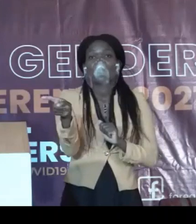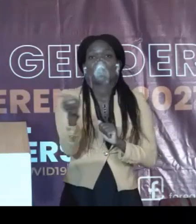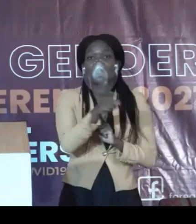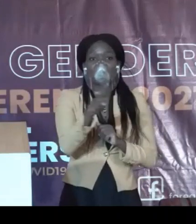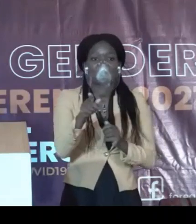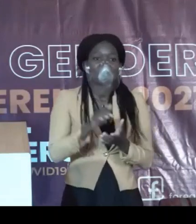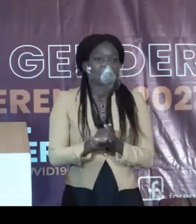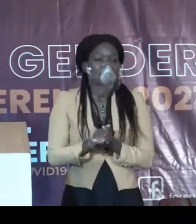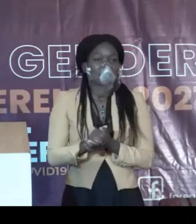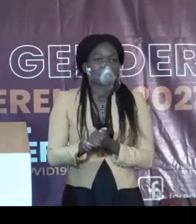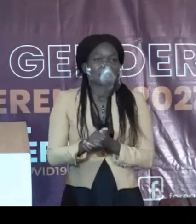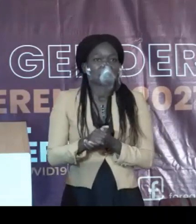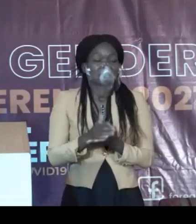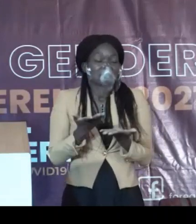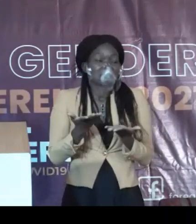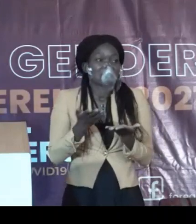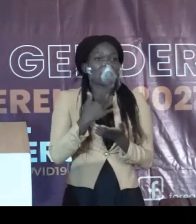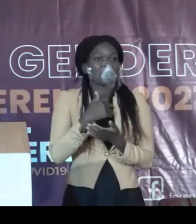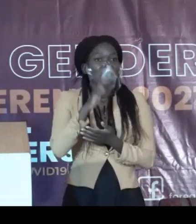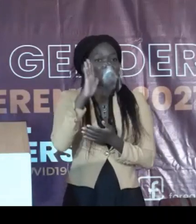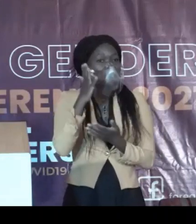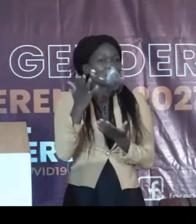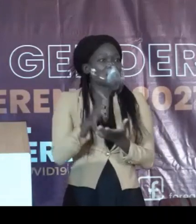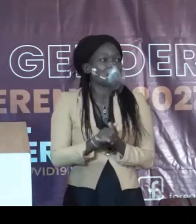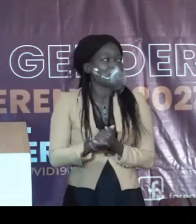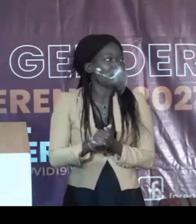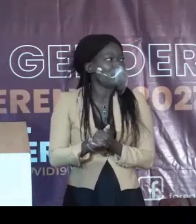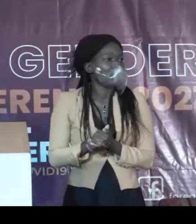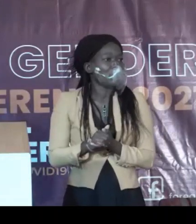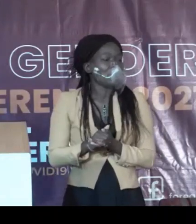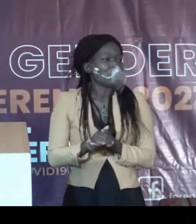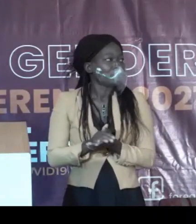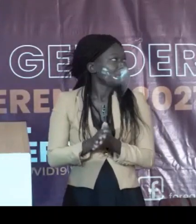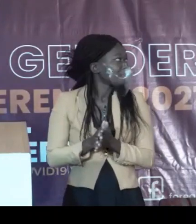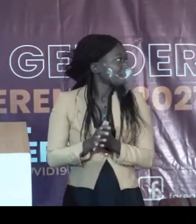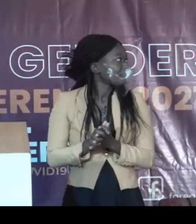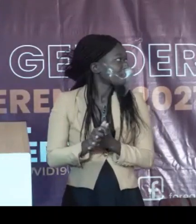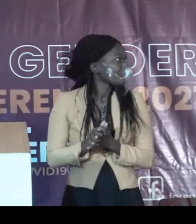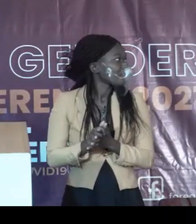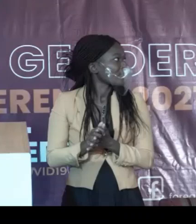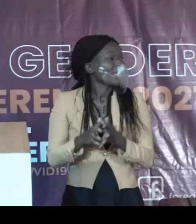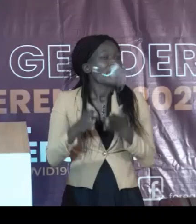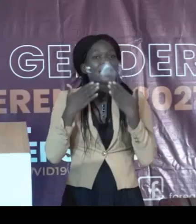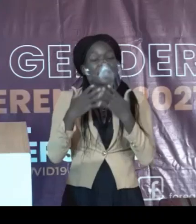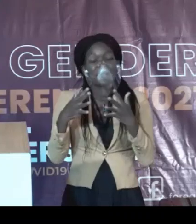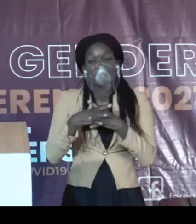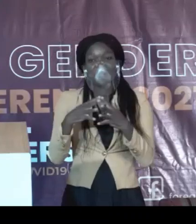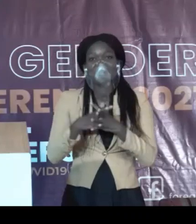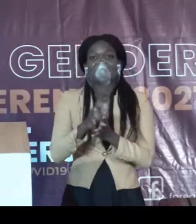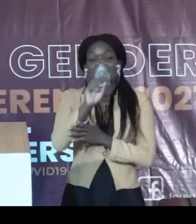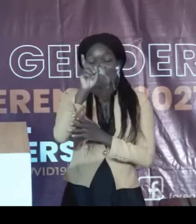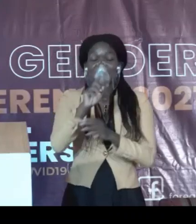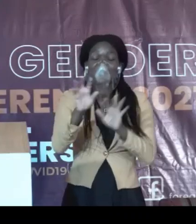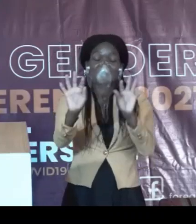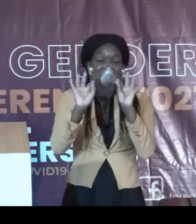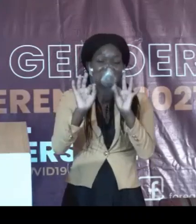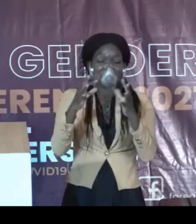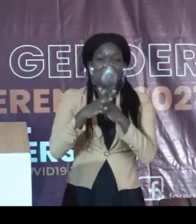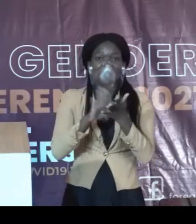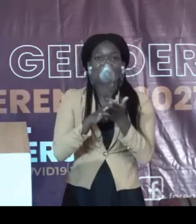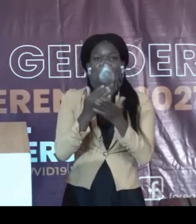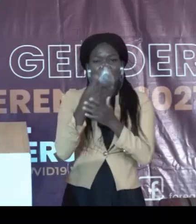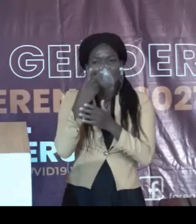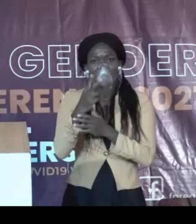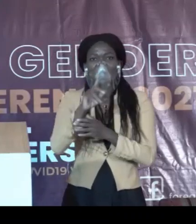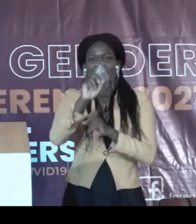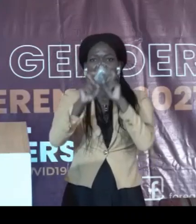Quiver, do you want to come in? Okay, Maggie, thank you very much. All right. It's a really relevant question, and I think a lot of the questions come